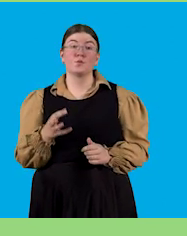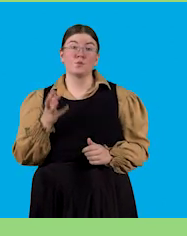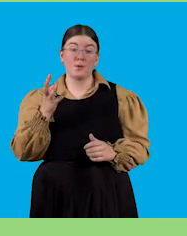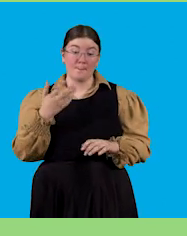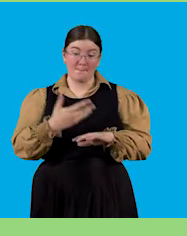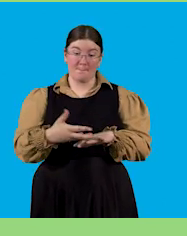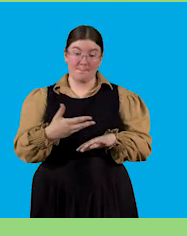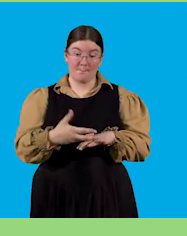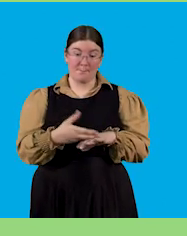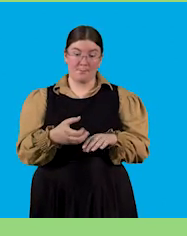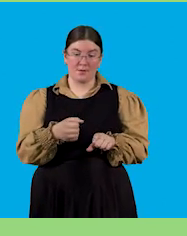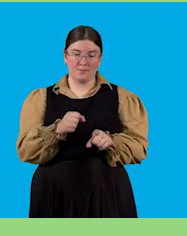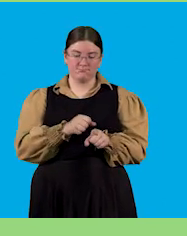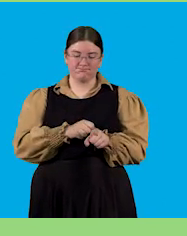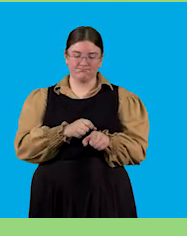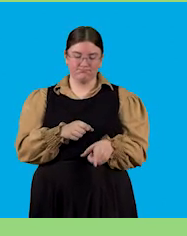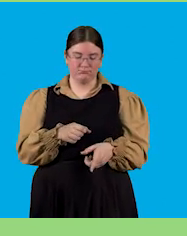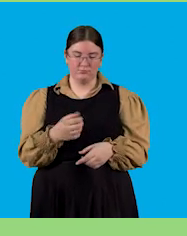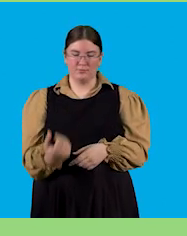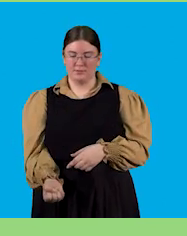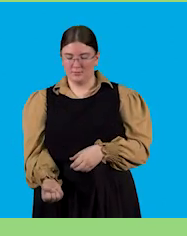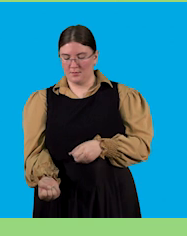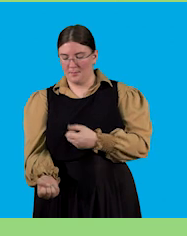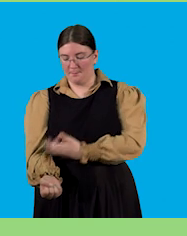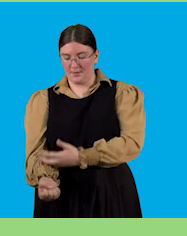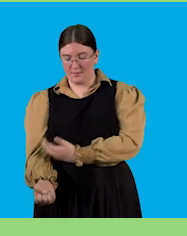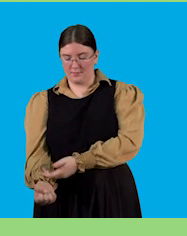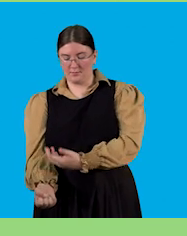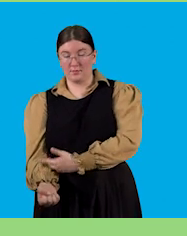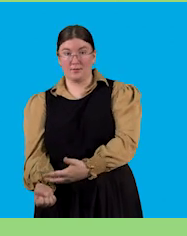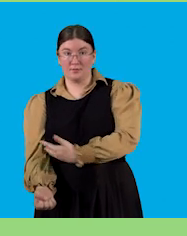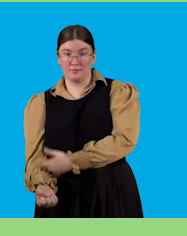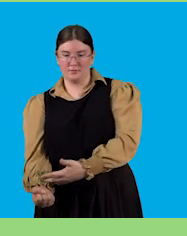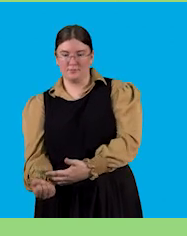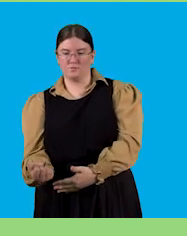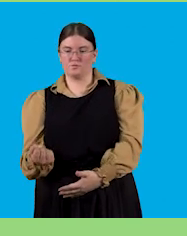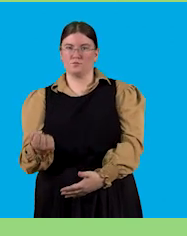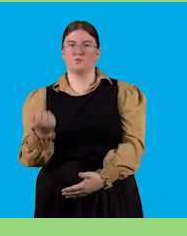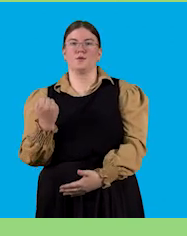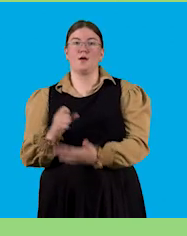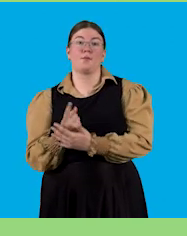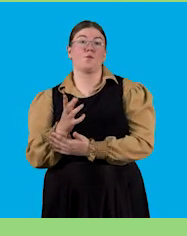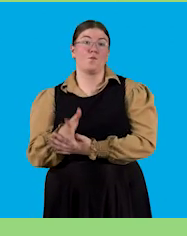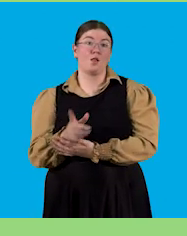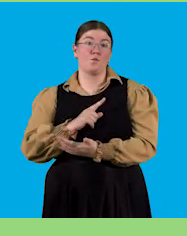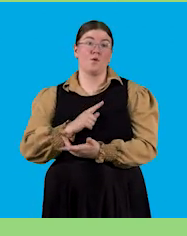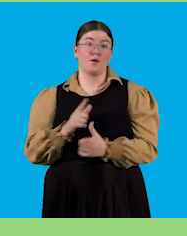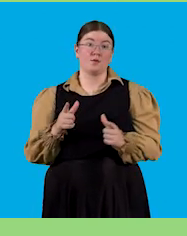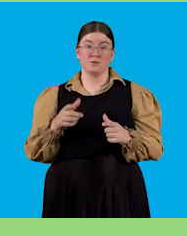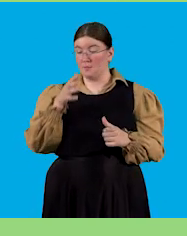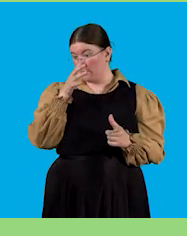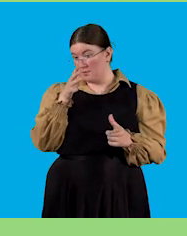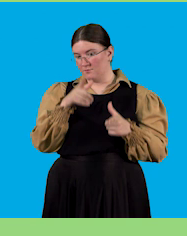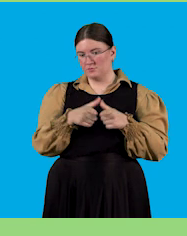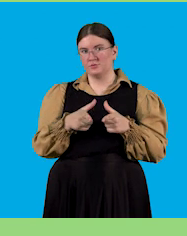erect so that it can place sperm in the vagina. So that